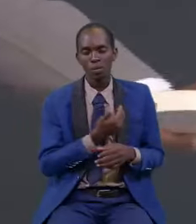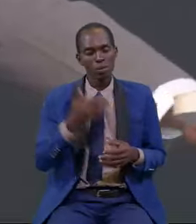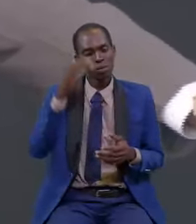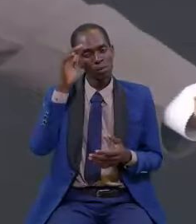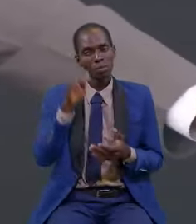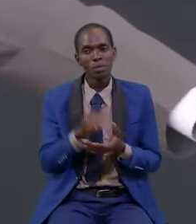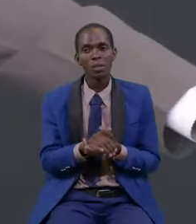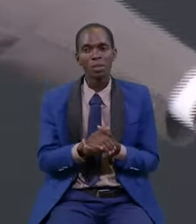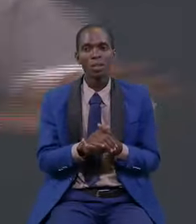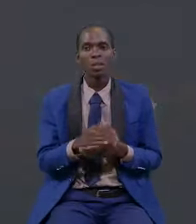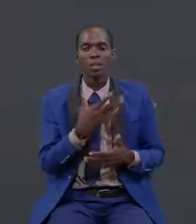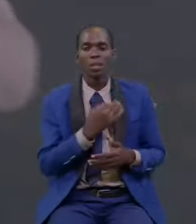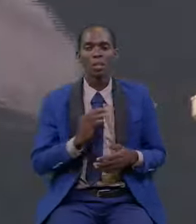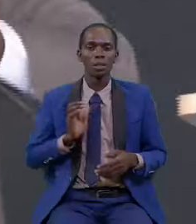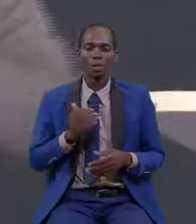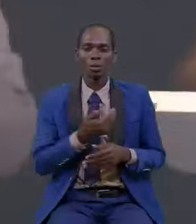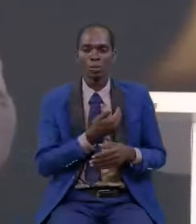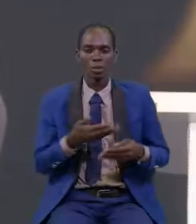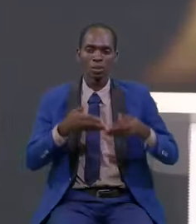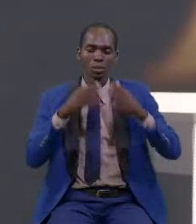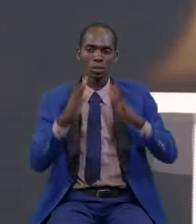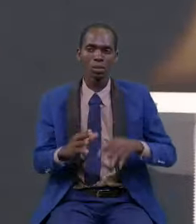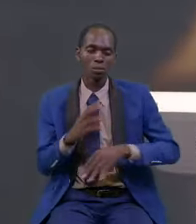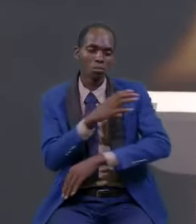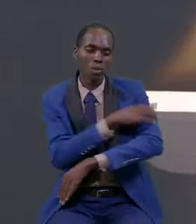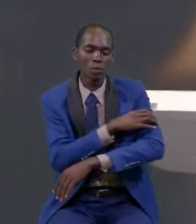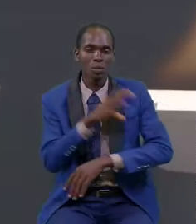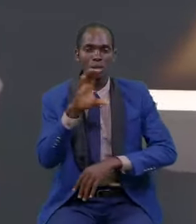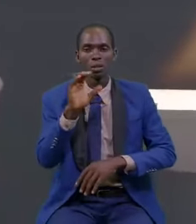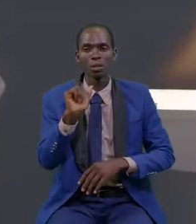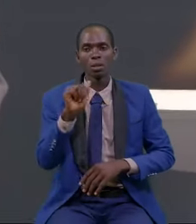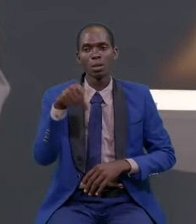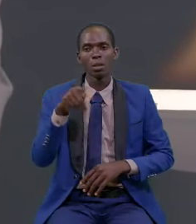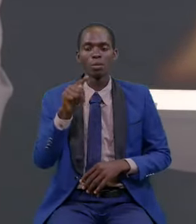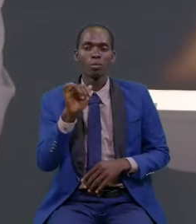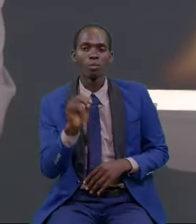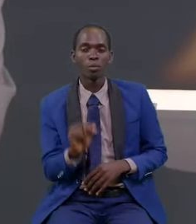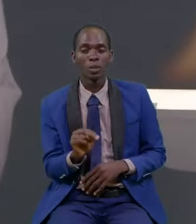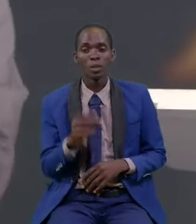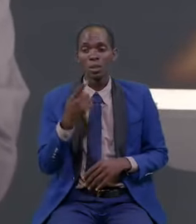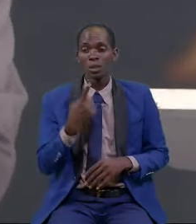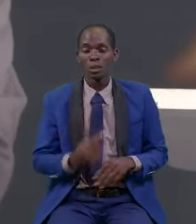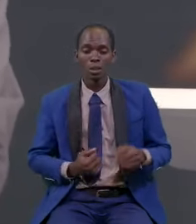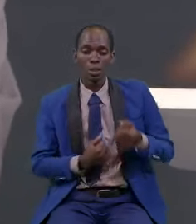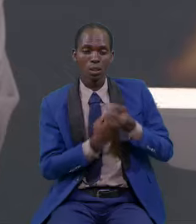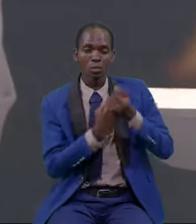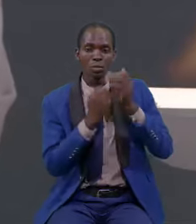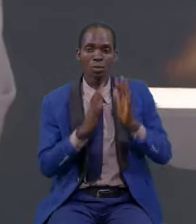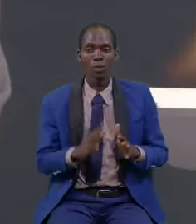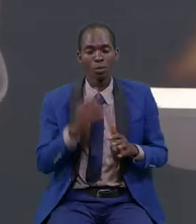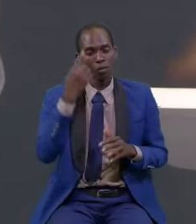our captain, the advocate of saints and sinners, the